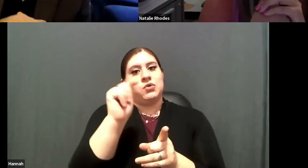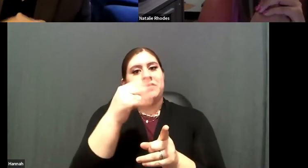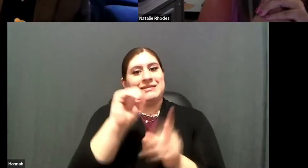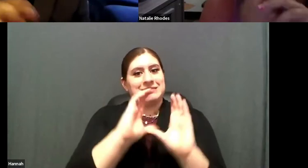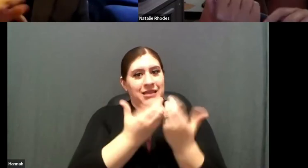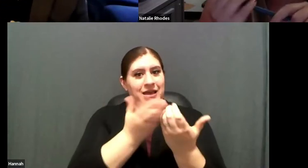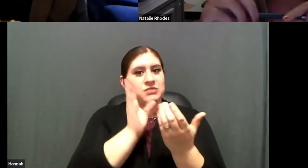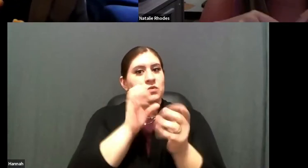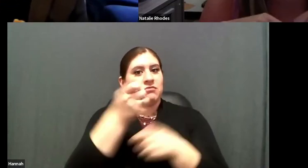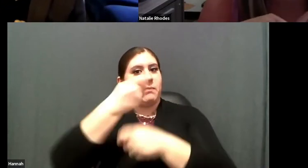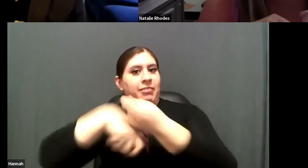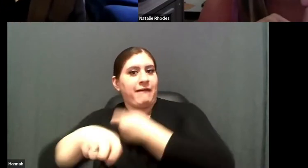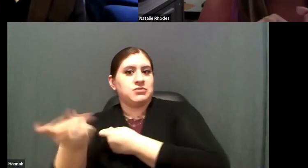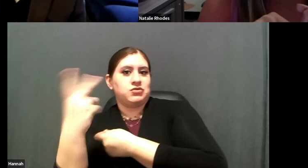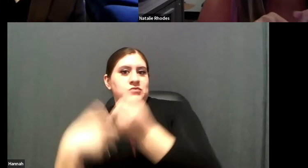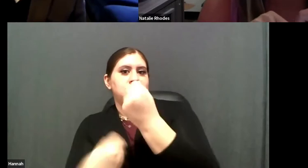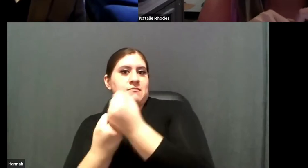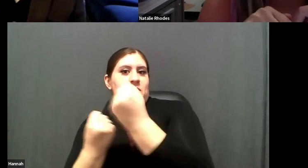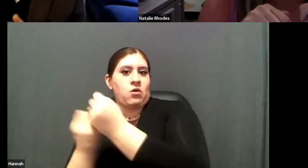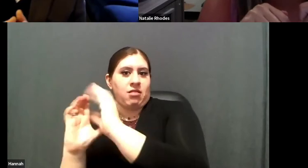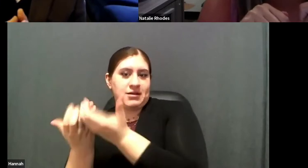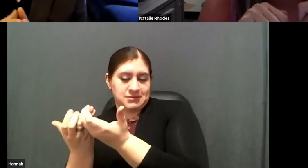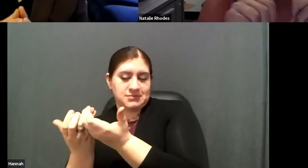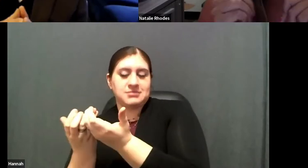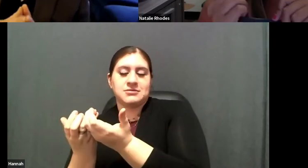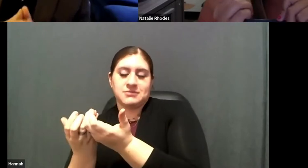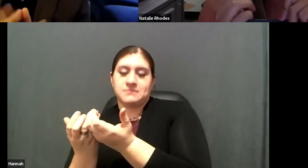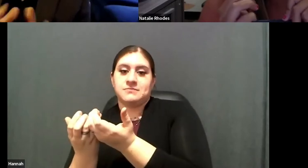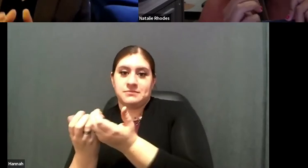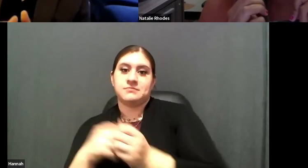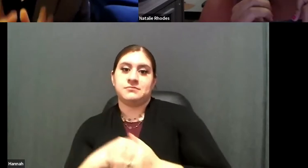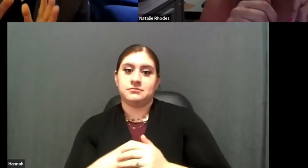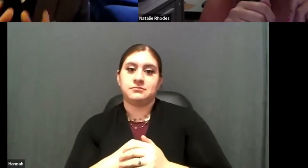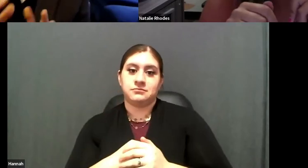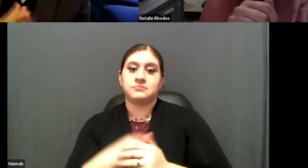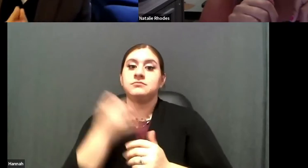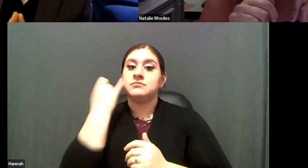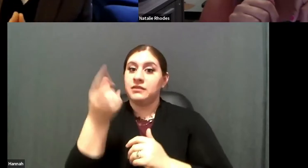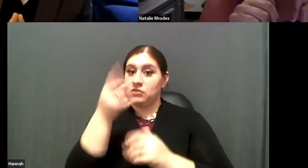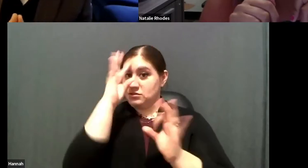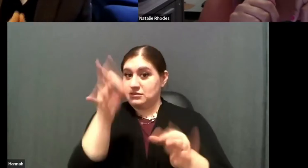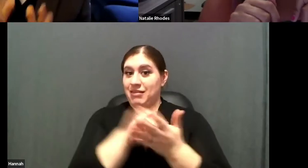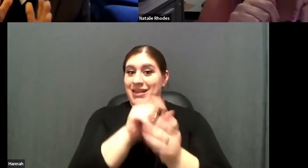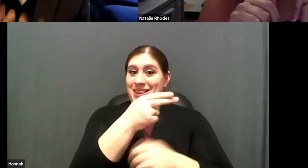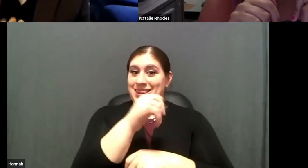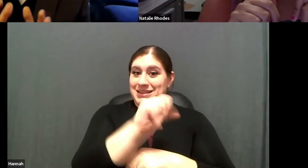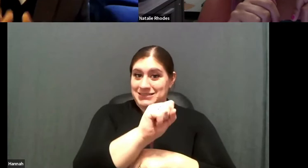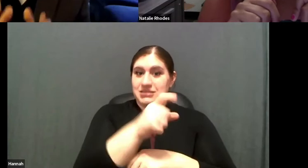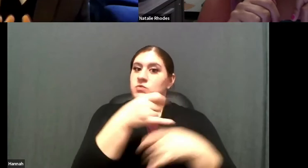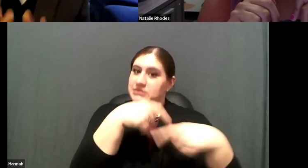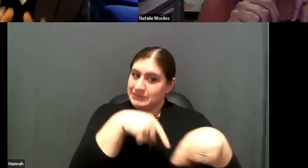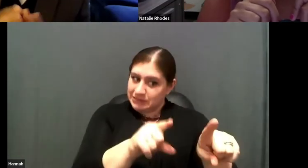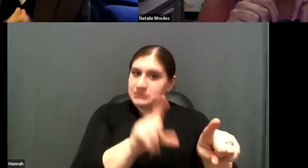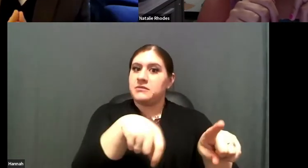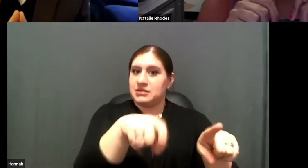will replace two of your supporting courses. Okay. Now, if you choose to take the thesis route, you still have to